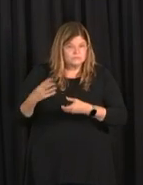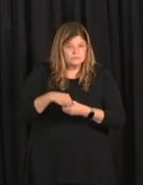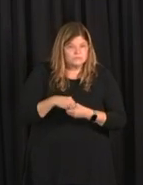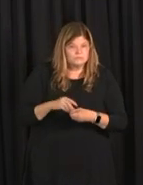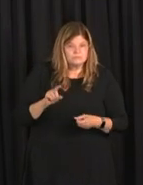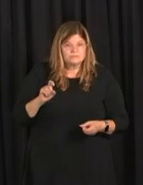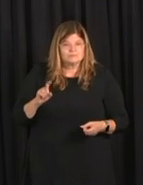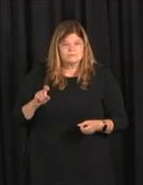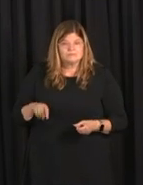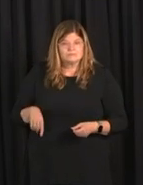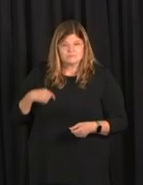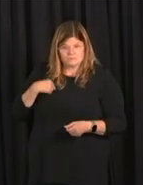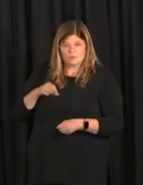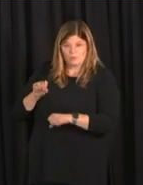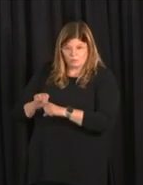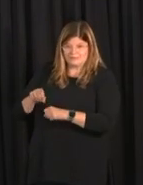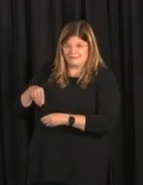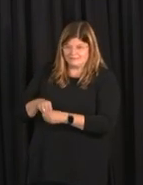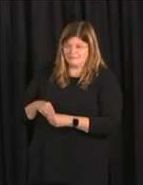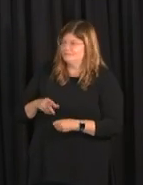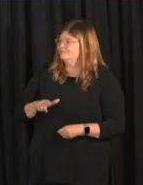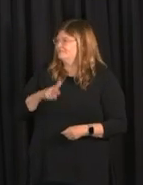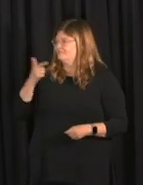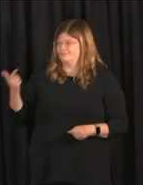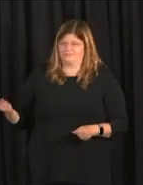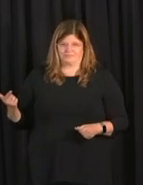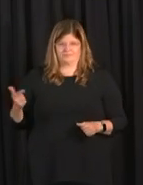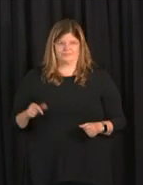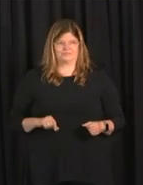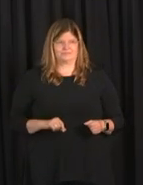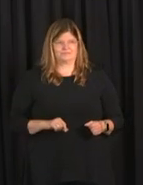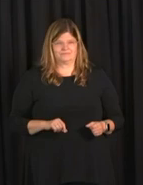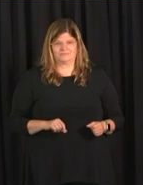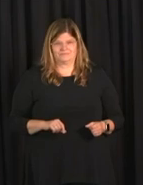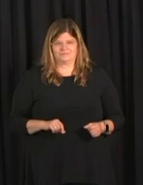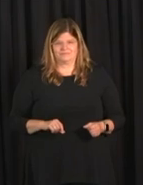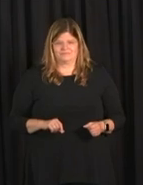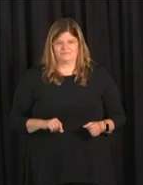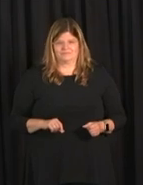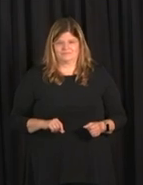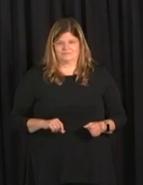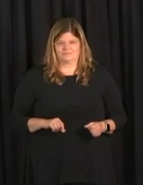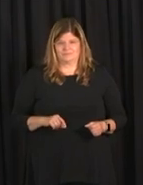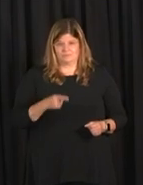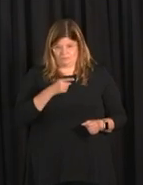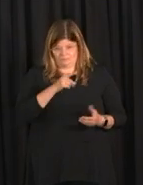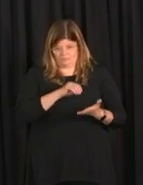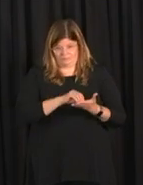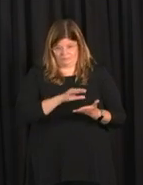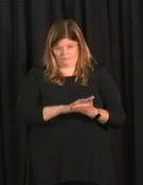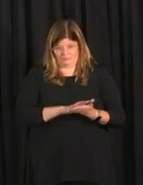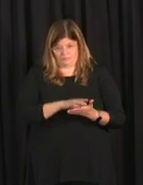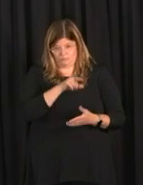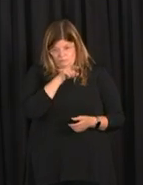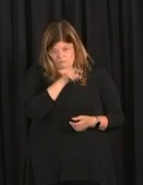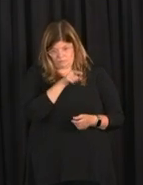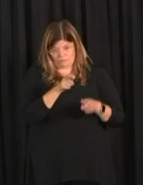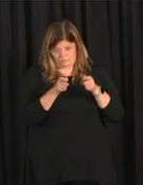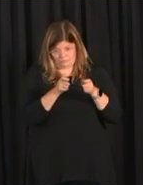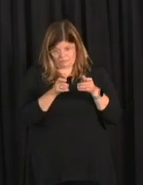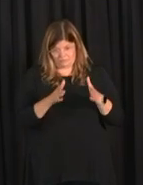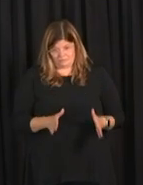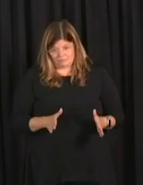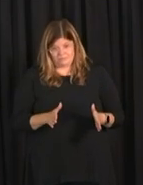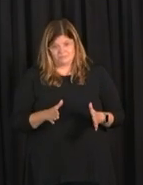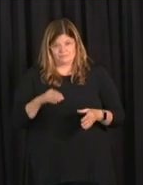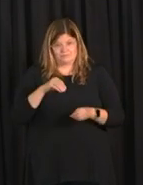answered your question. We're working internally. James? Mayor Bowser, just for the record, is your